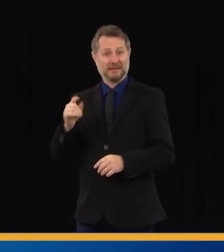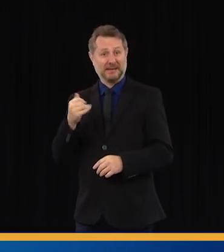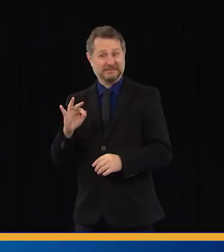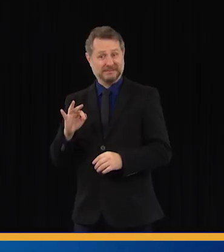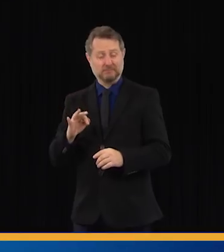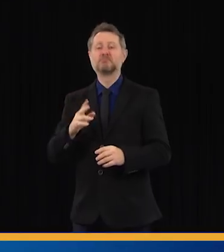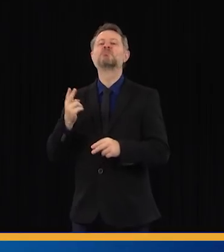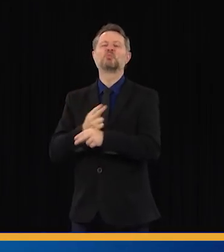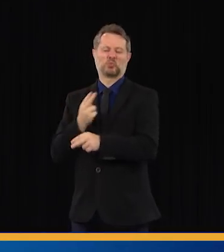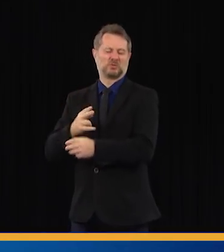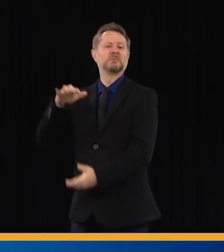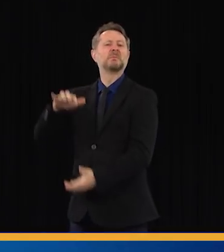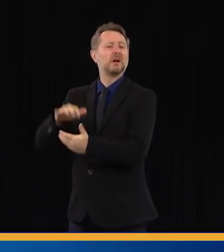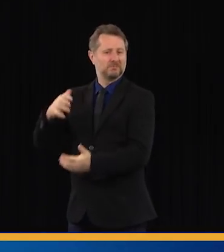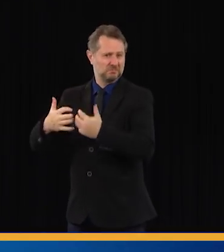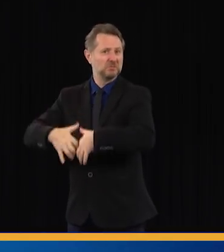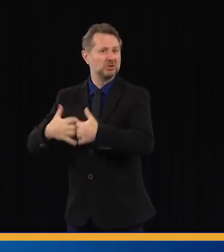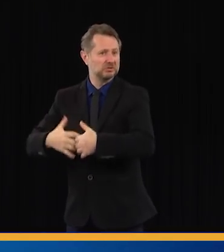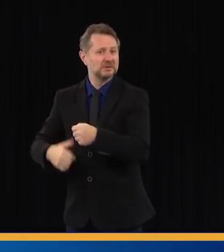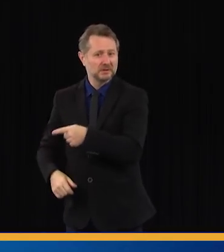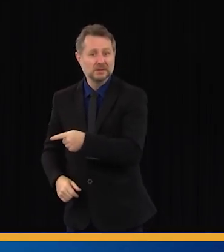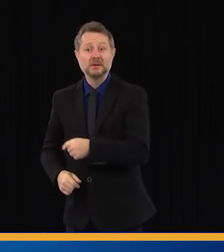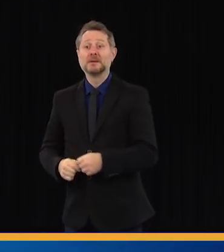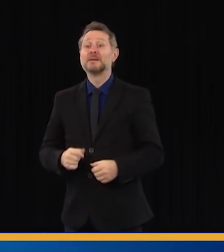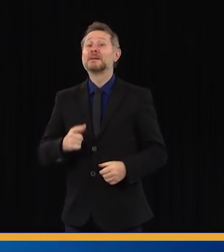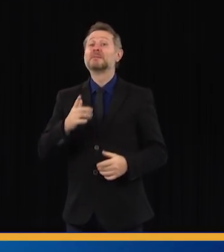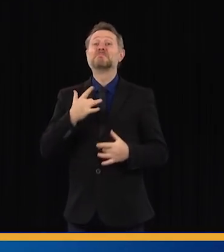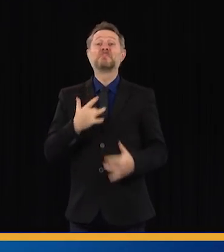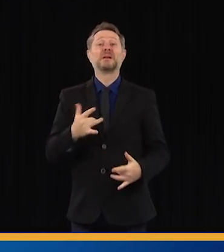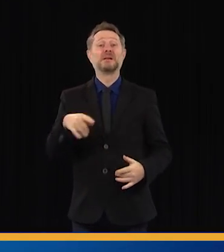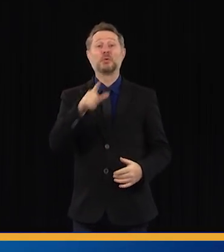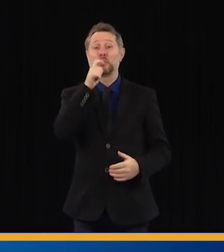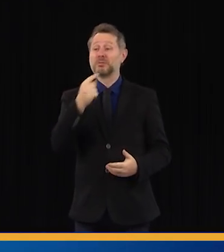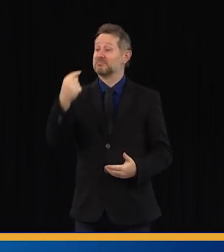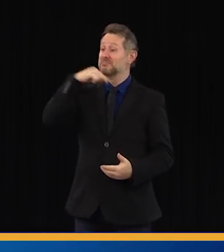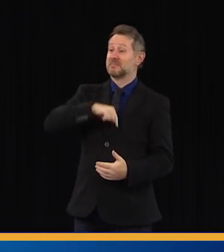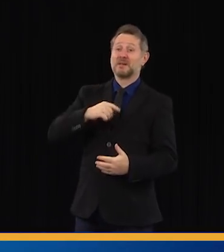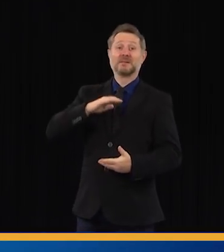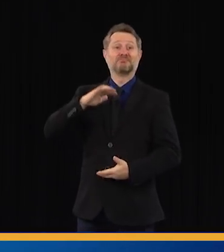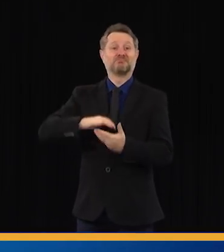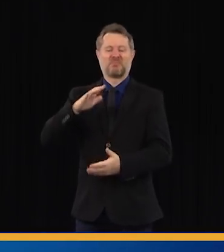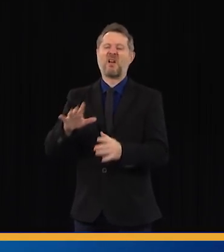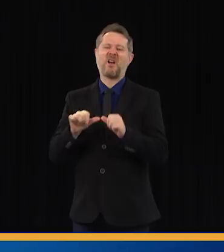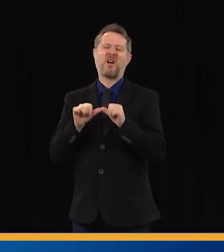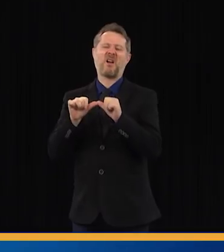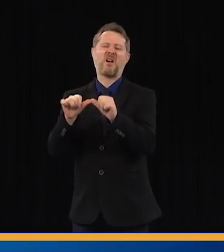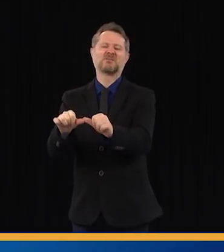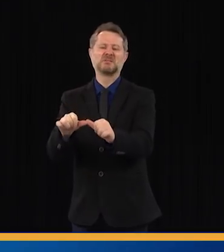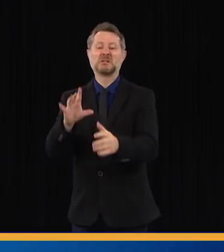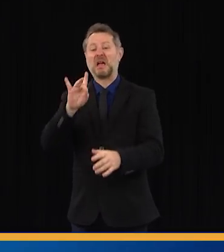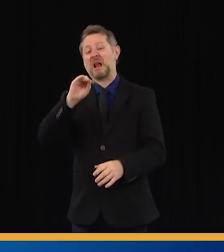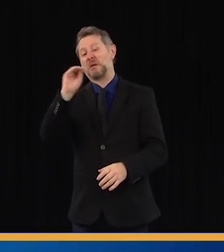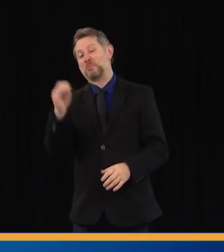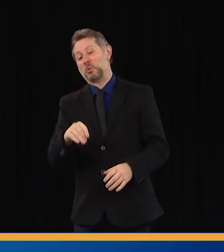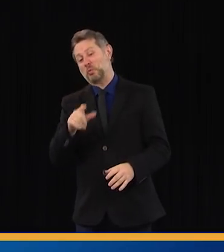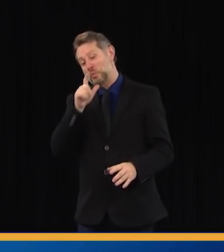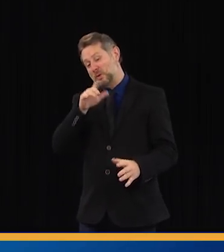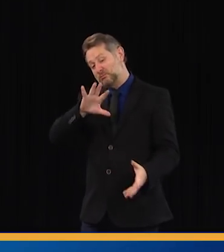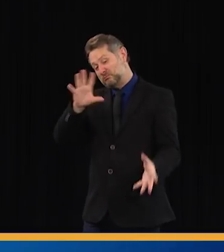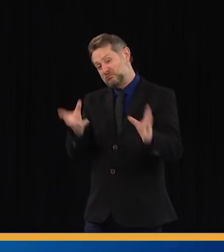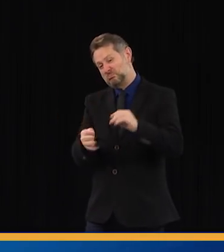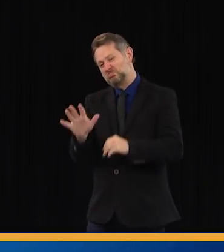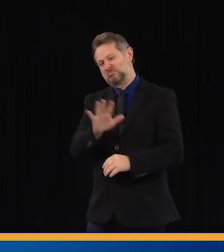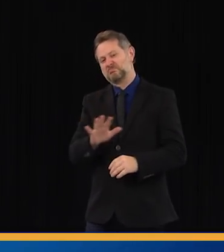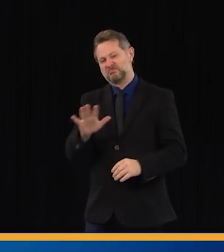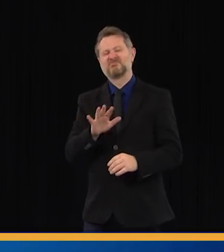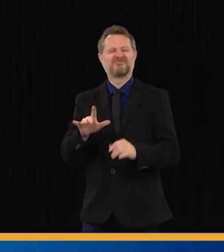ventilator most often do not come off the ventilator, somewhere 70%, 80%, depending on who you talk to. So this is a